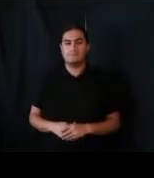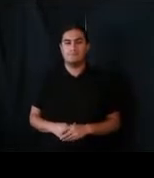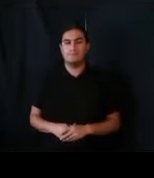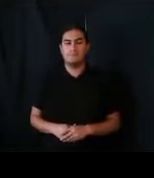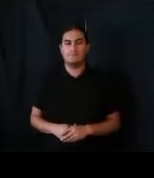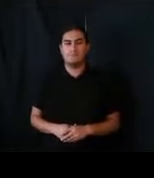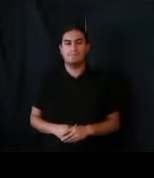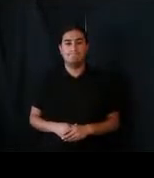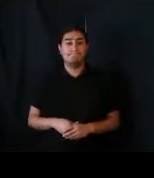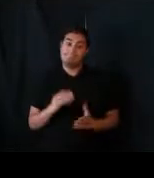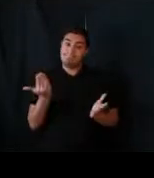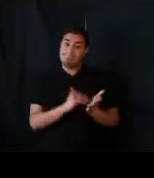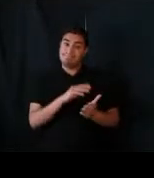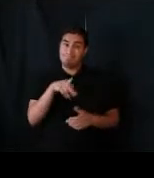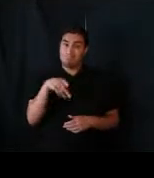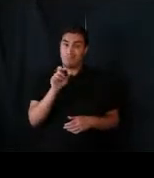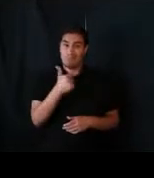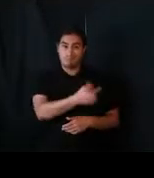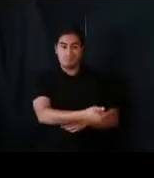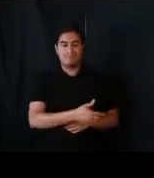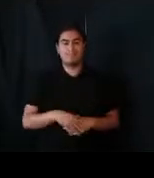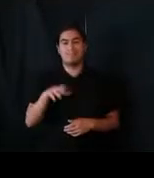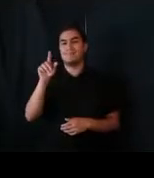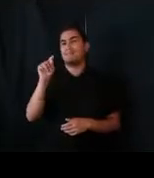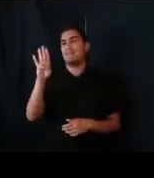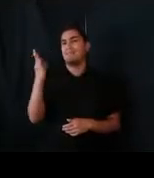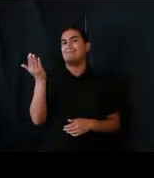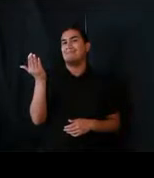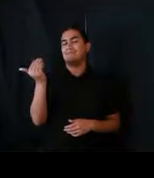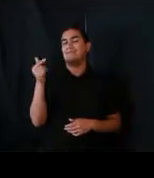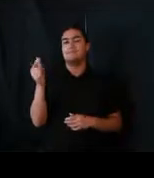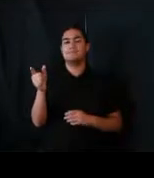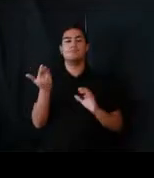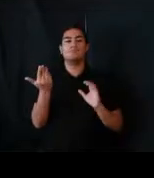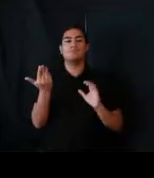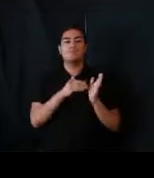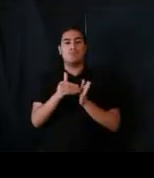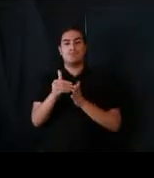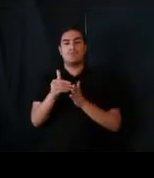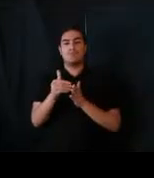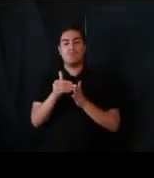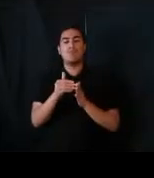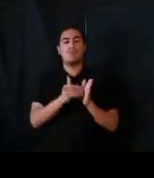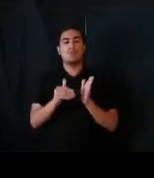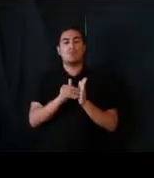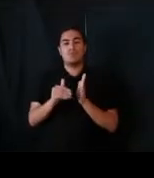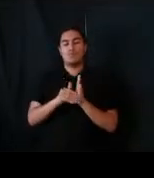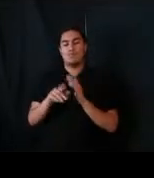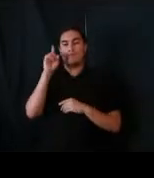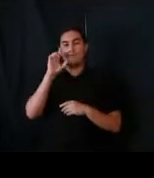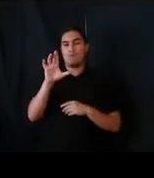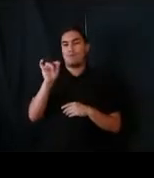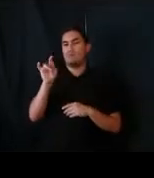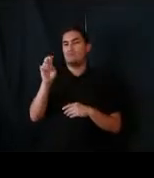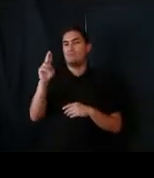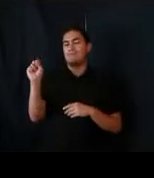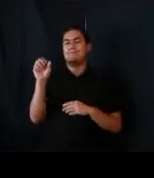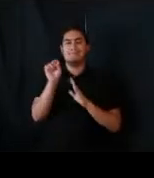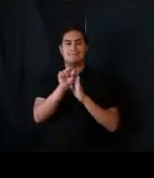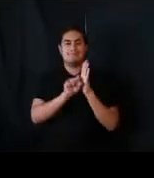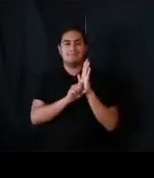you're up again paul tab 15 is the regular informational update from caltrans on state